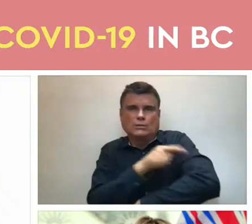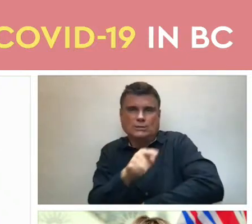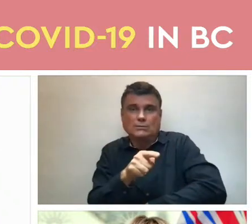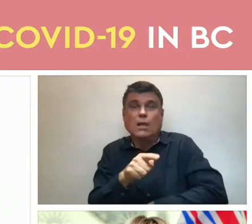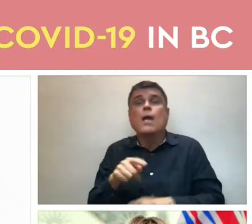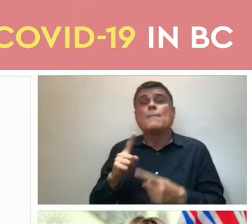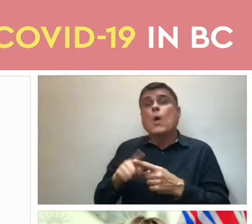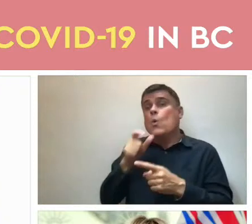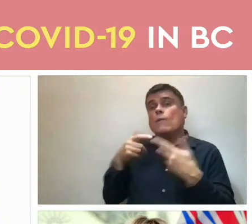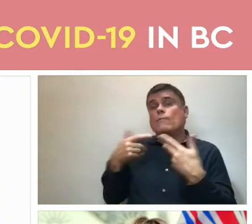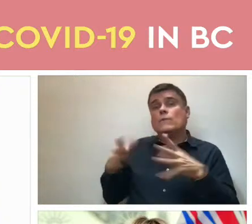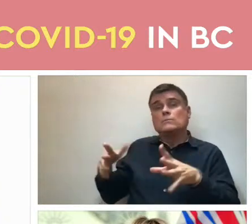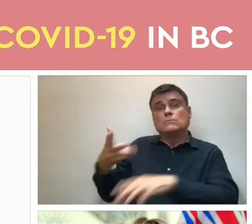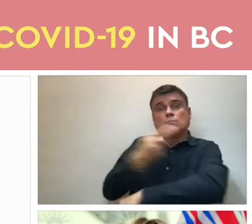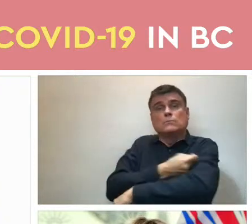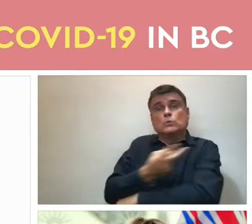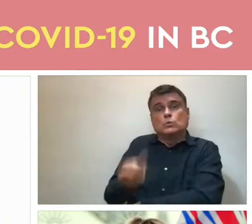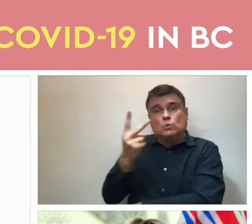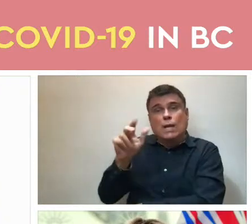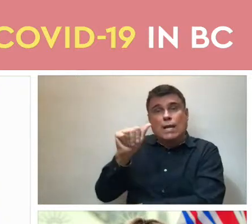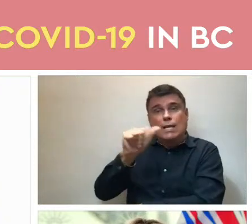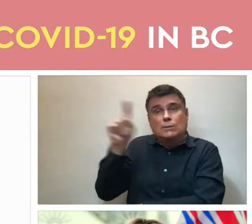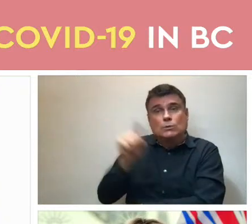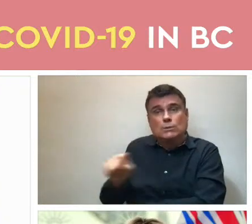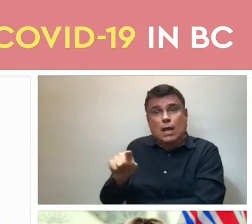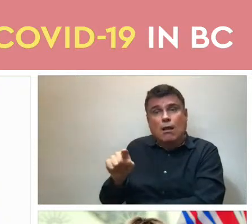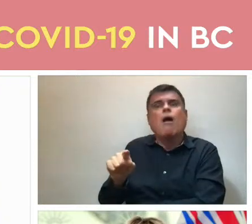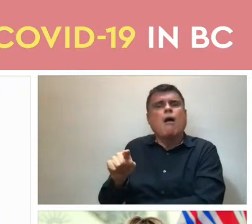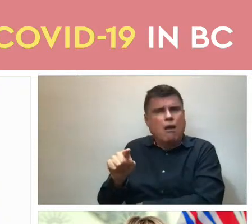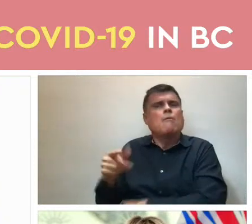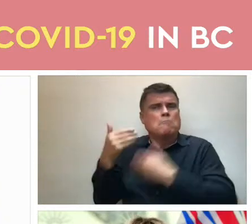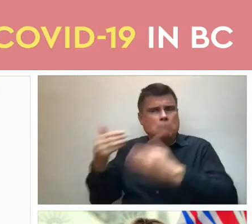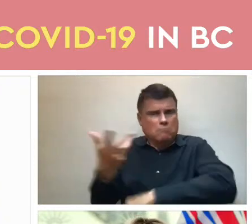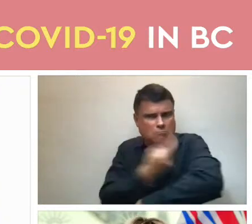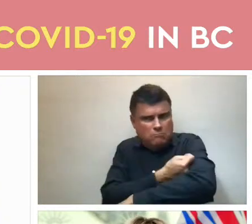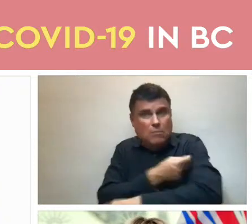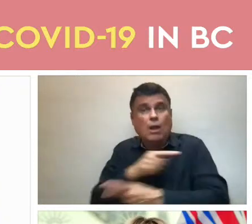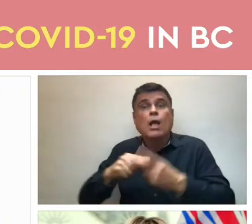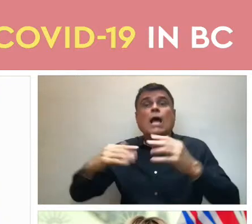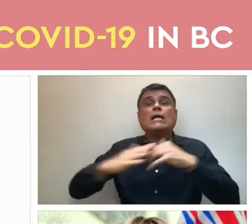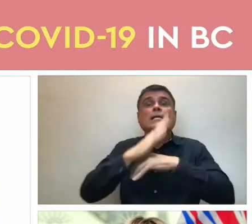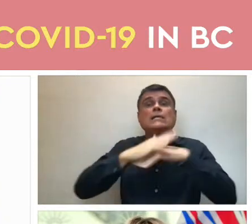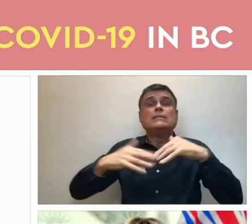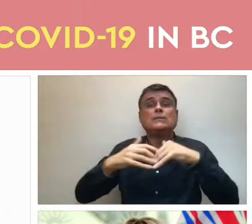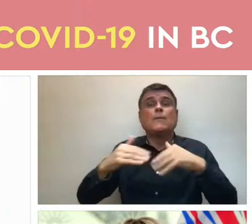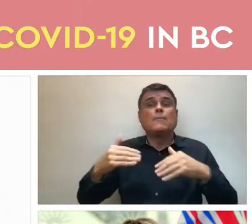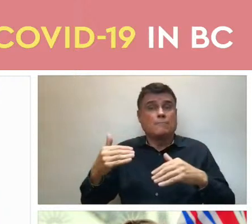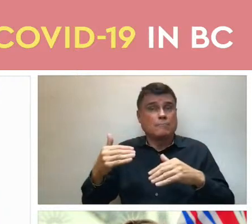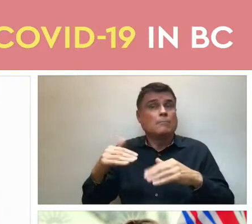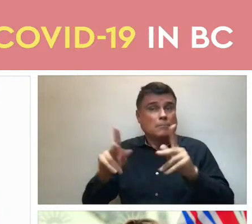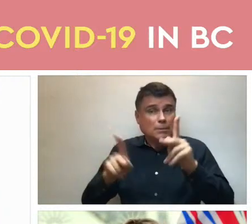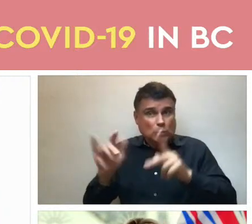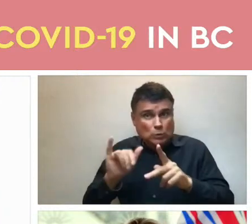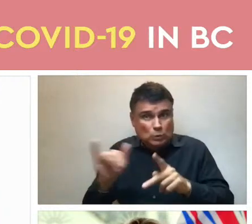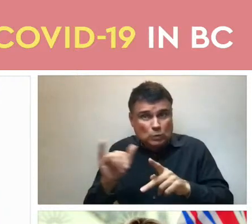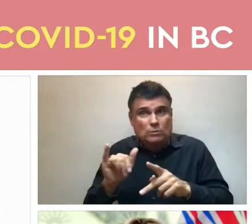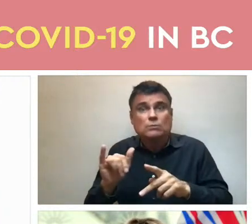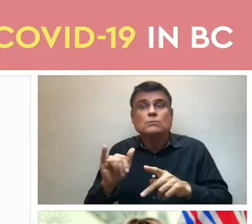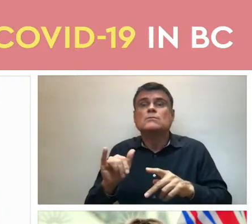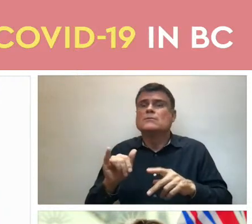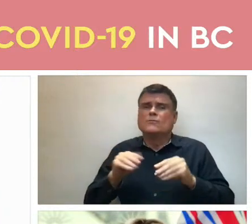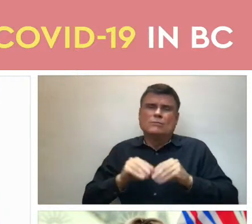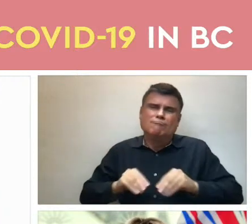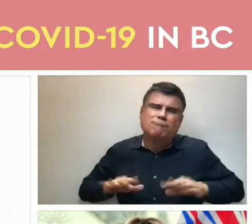got early doses of vaccine in a whole of community approach, and now being able to provide both dose 1, dose